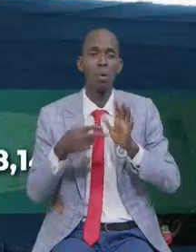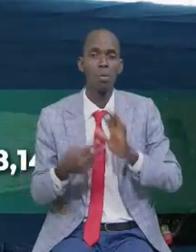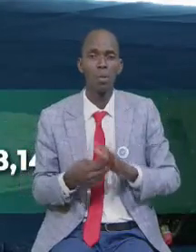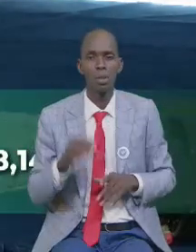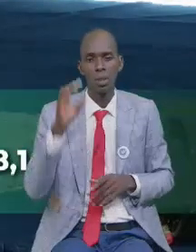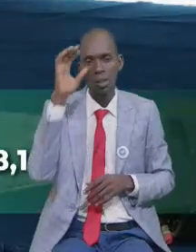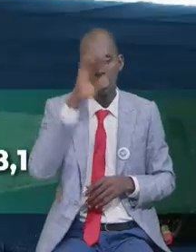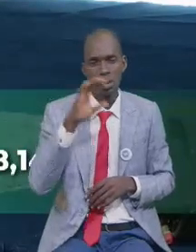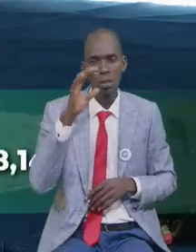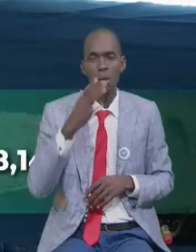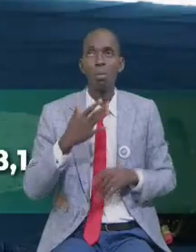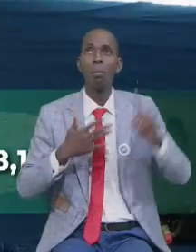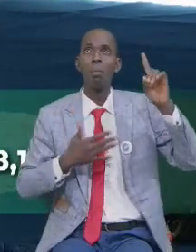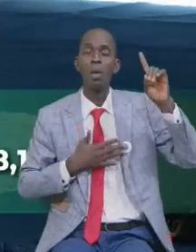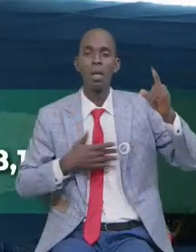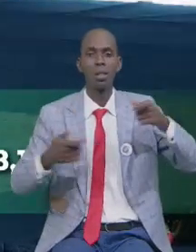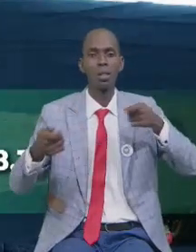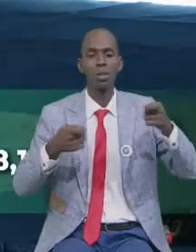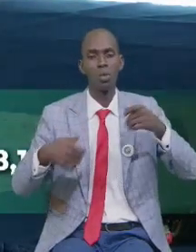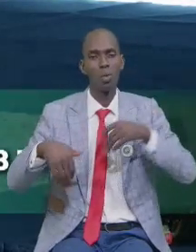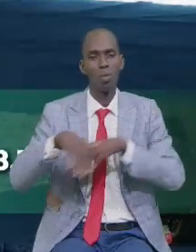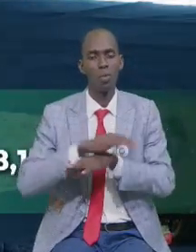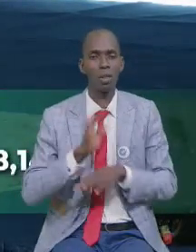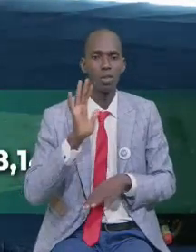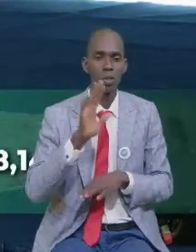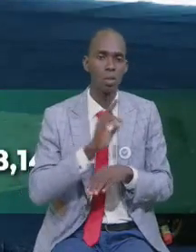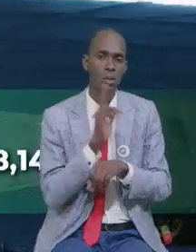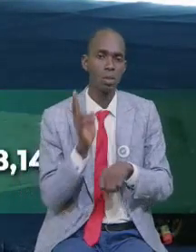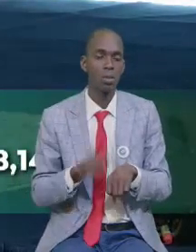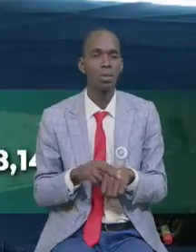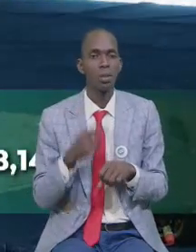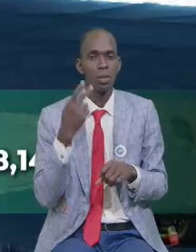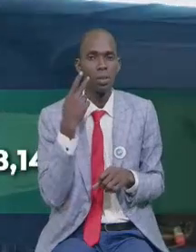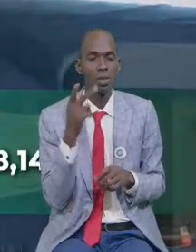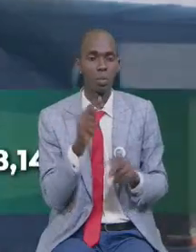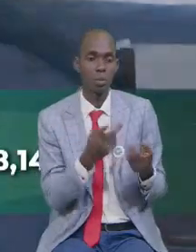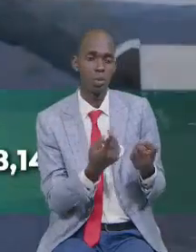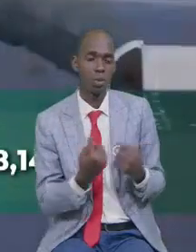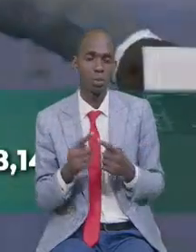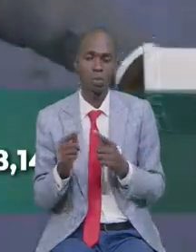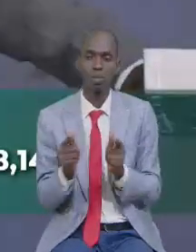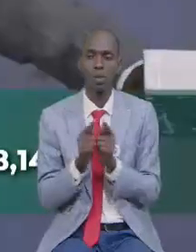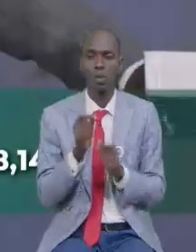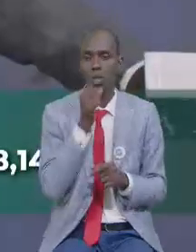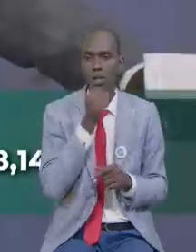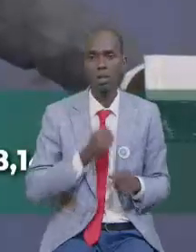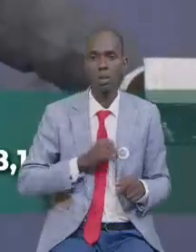reign over your nation. They came to Samuel. They said, give us a